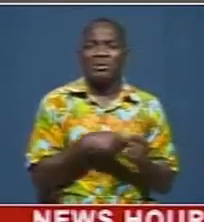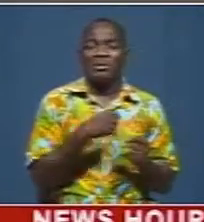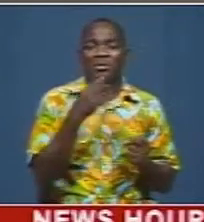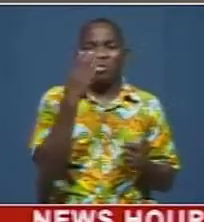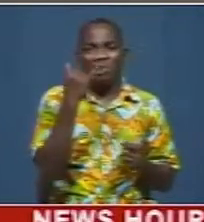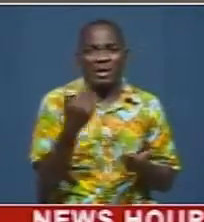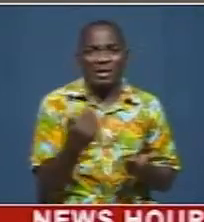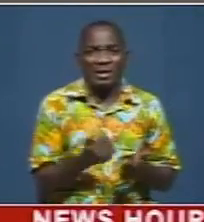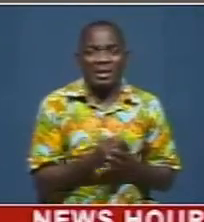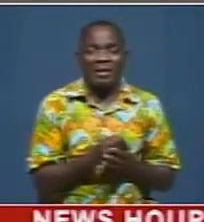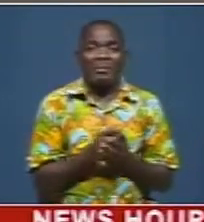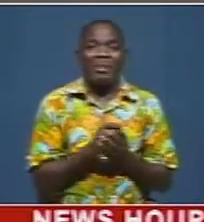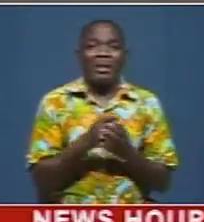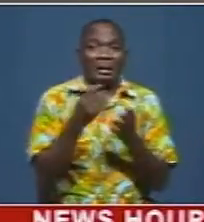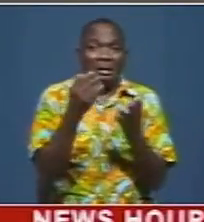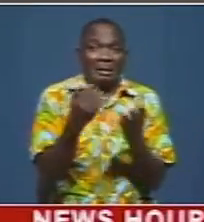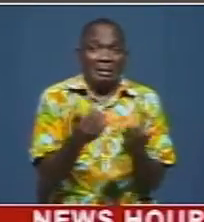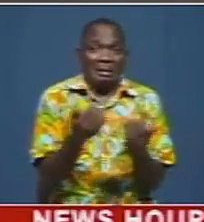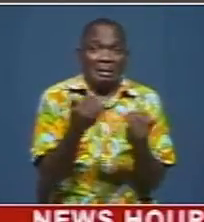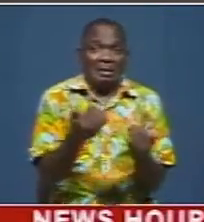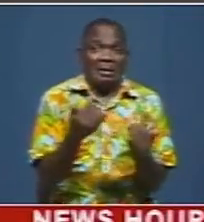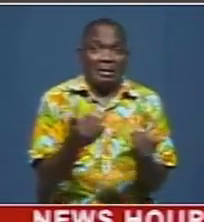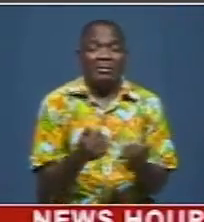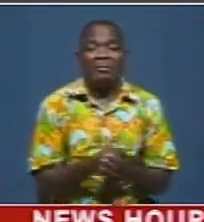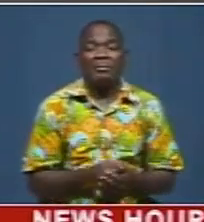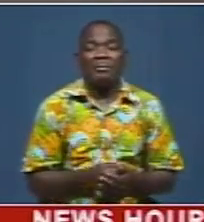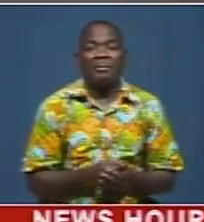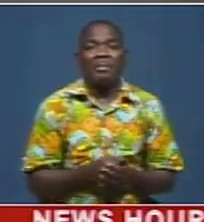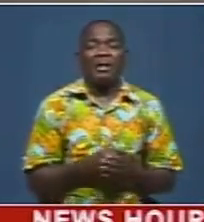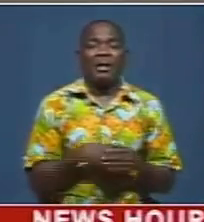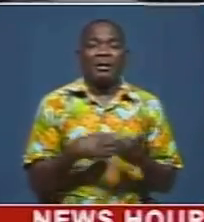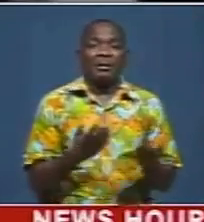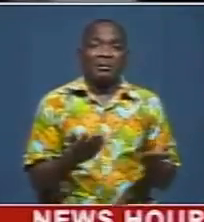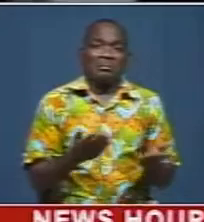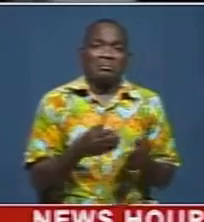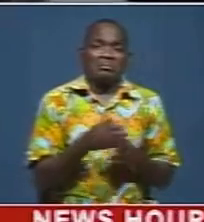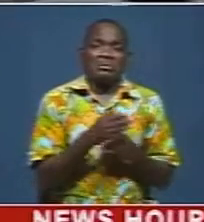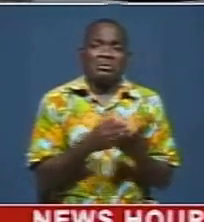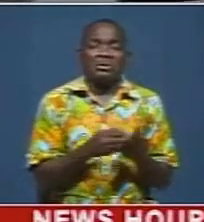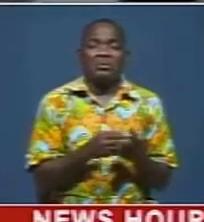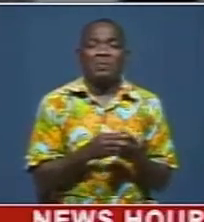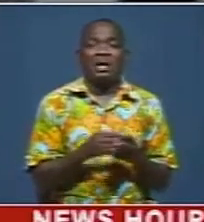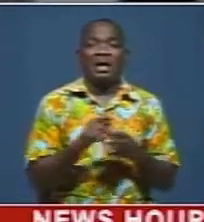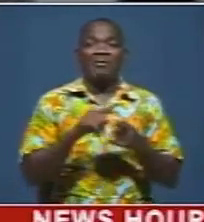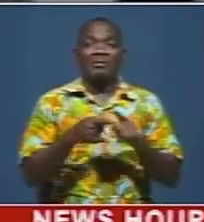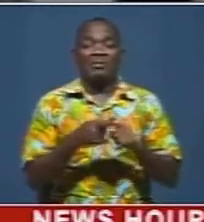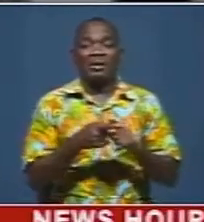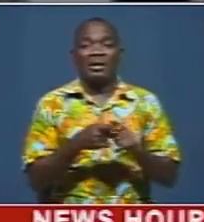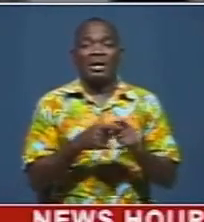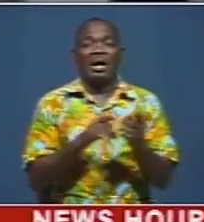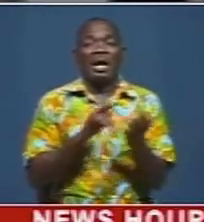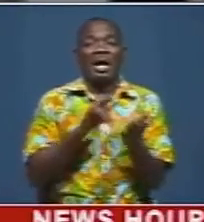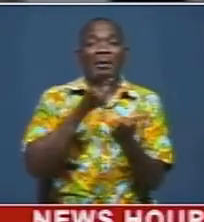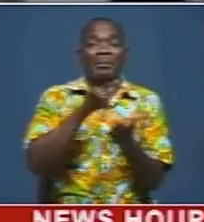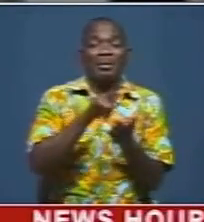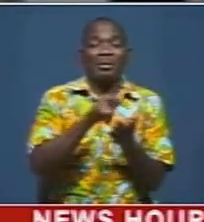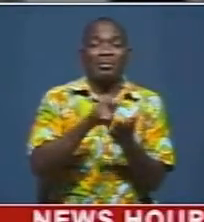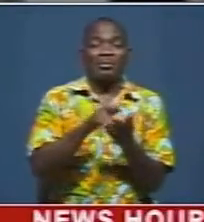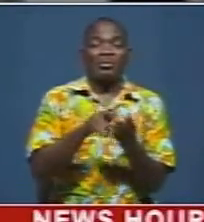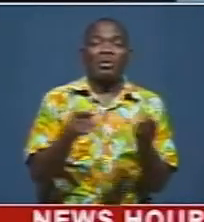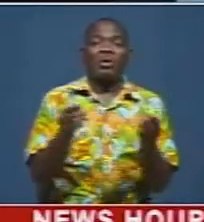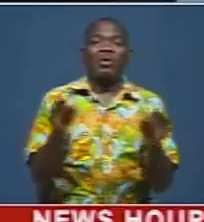because, as I speak to you now, some of our colleagues have closed their